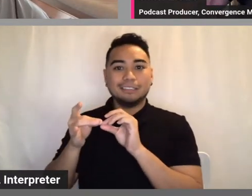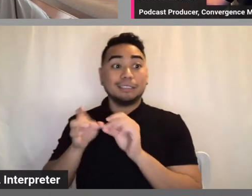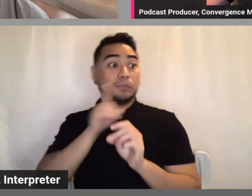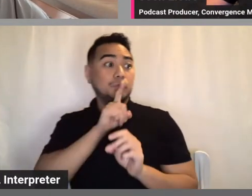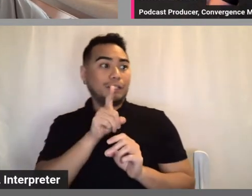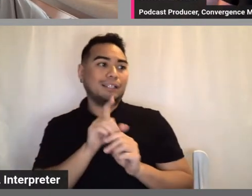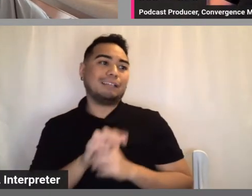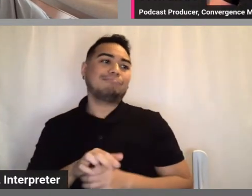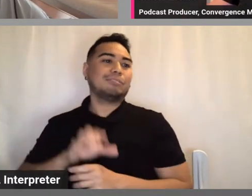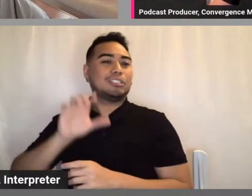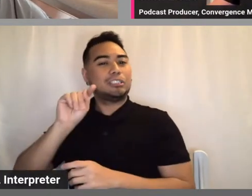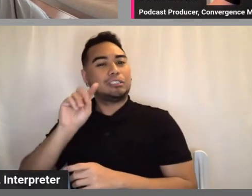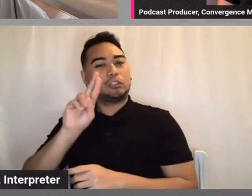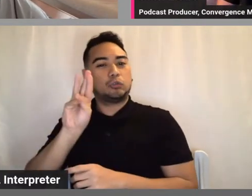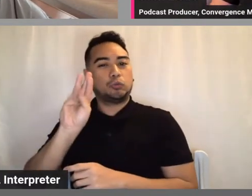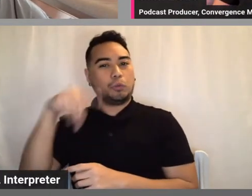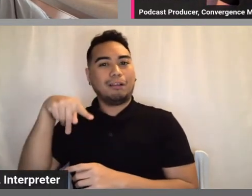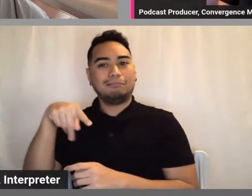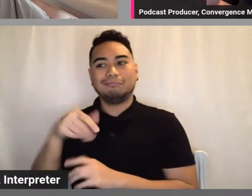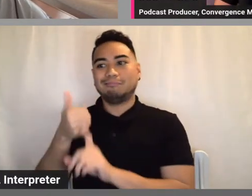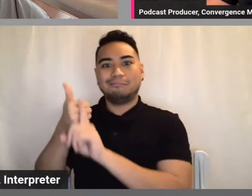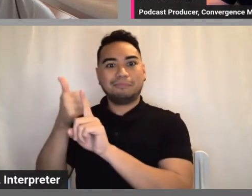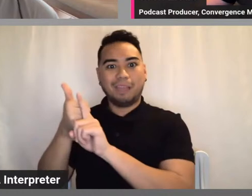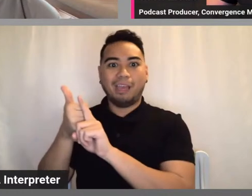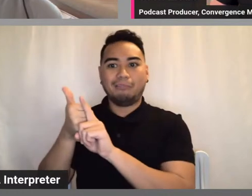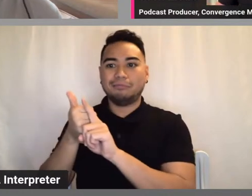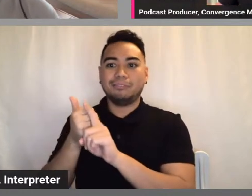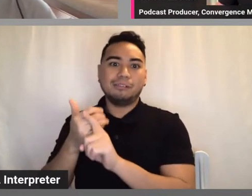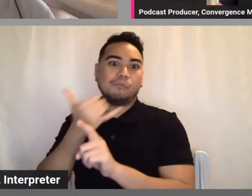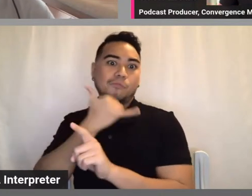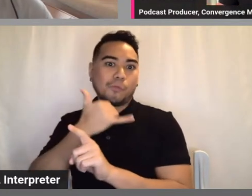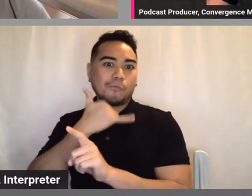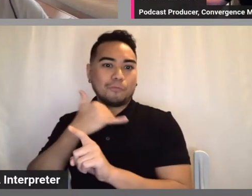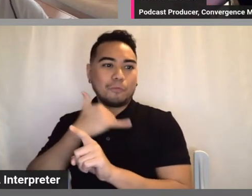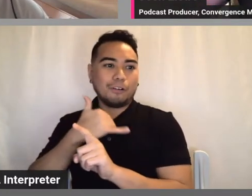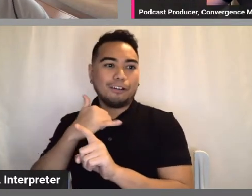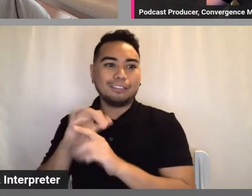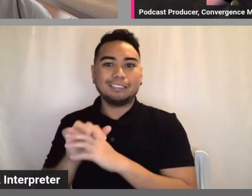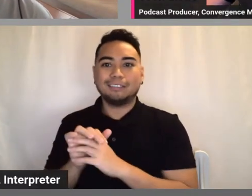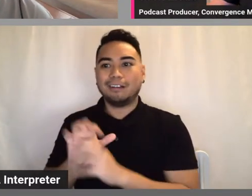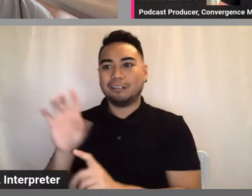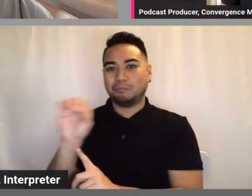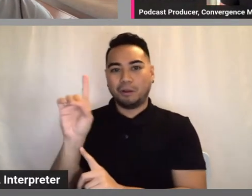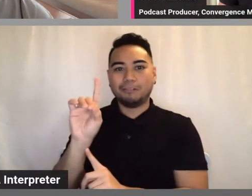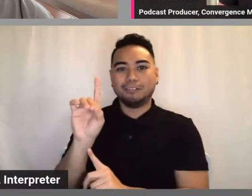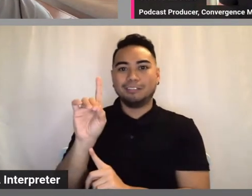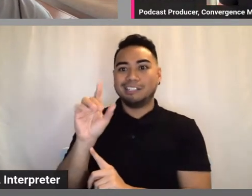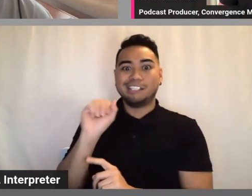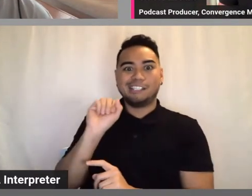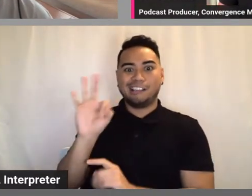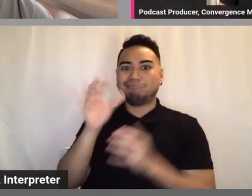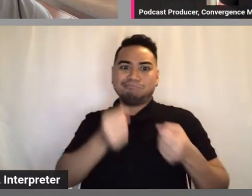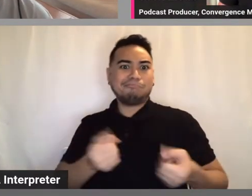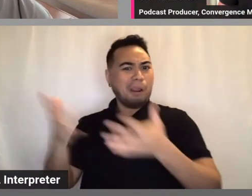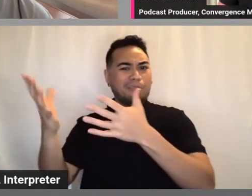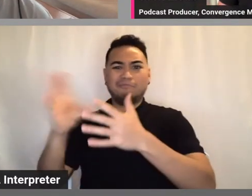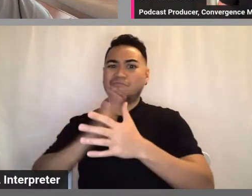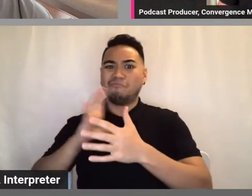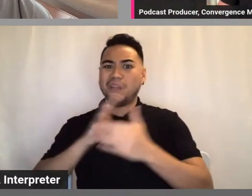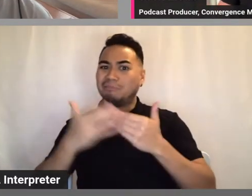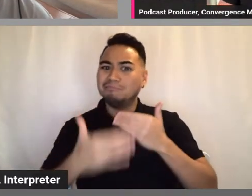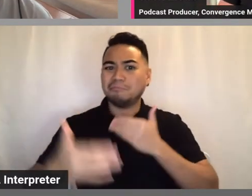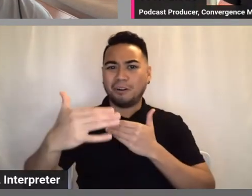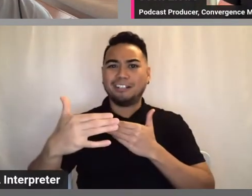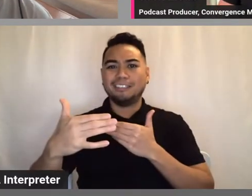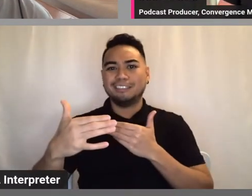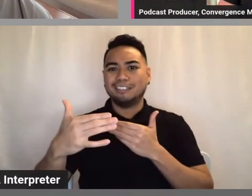Trump. He's the only thing that's ever been wrong with the American system of democracy, and we just get rid of him and it's fine. And there's a